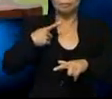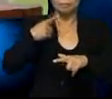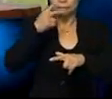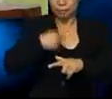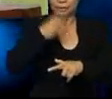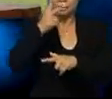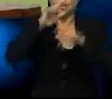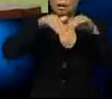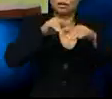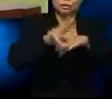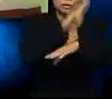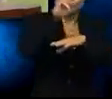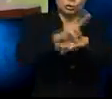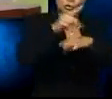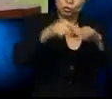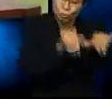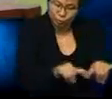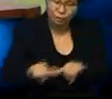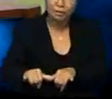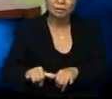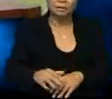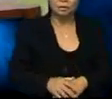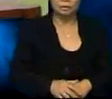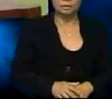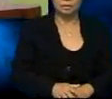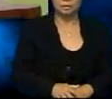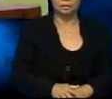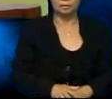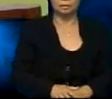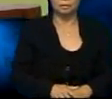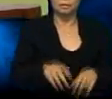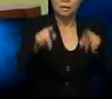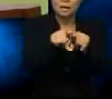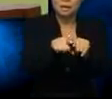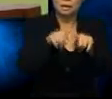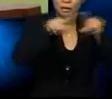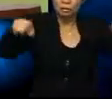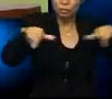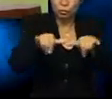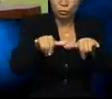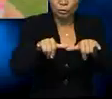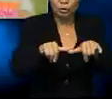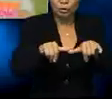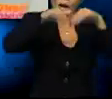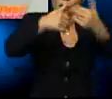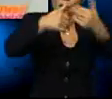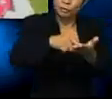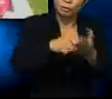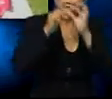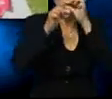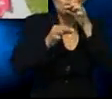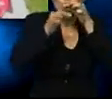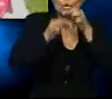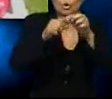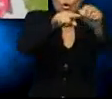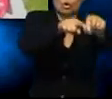Now let me see what we can use to measure. Something long and straight like a ruler. Aha, what about